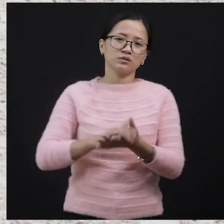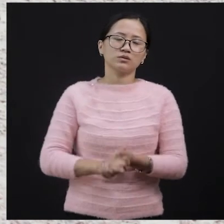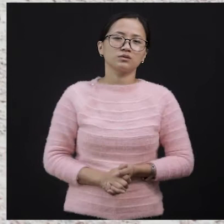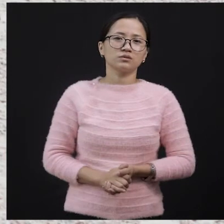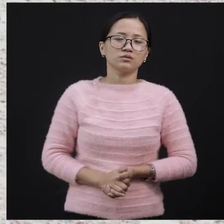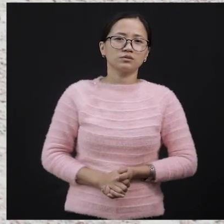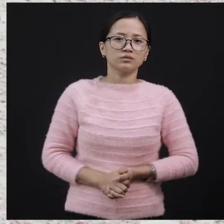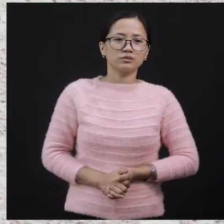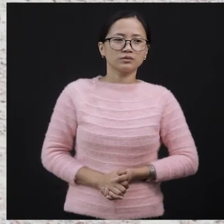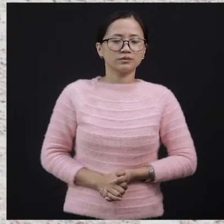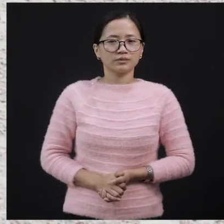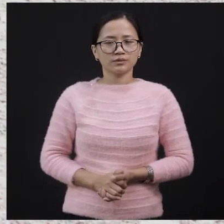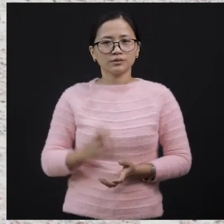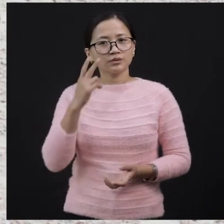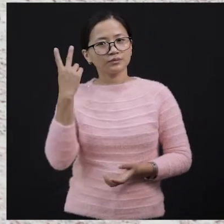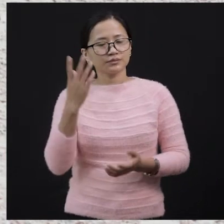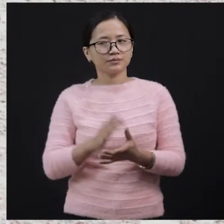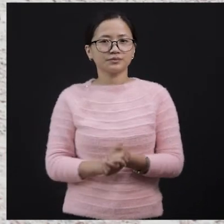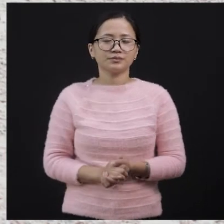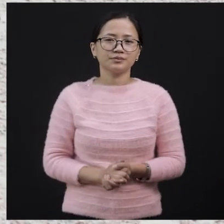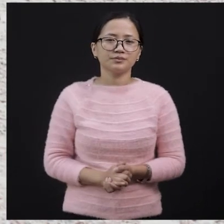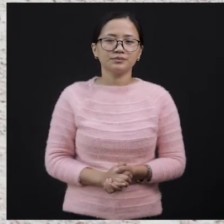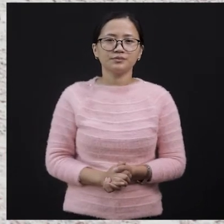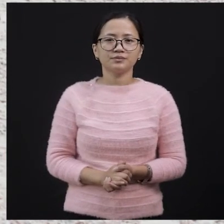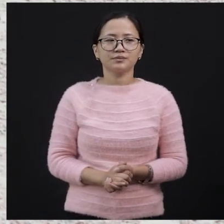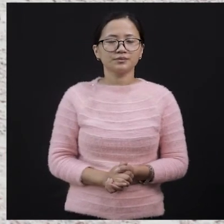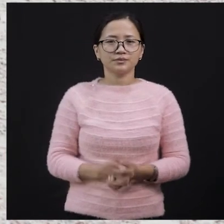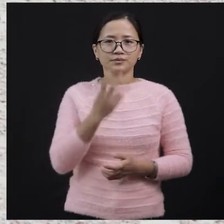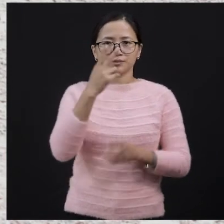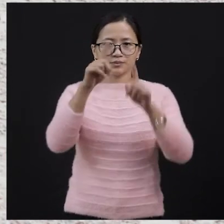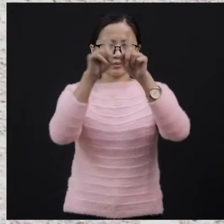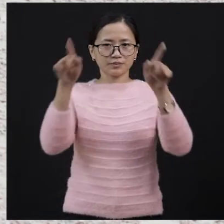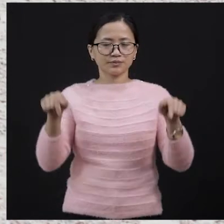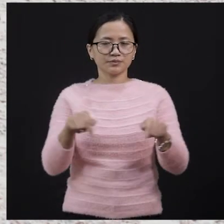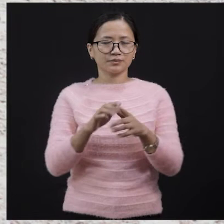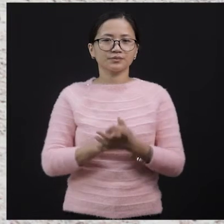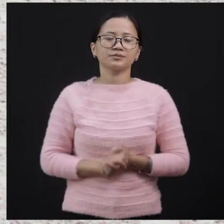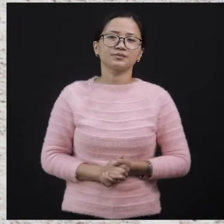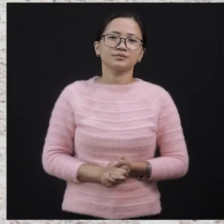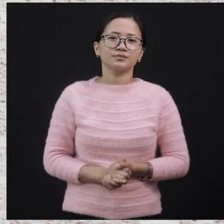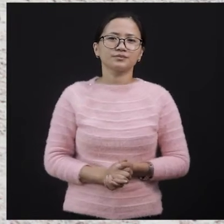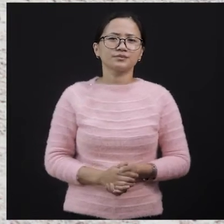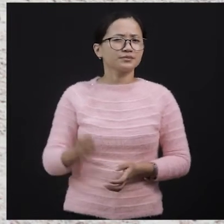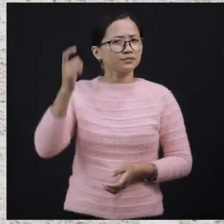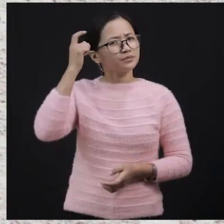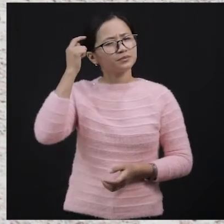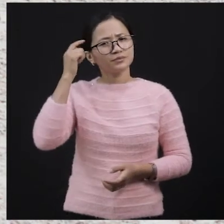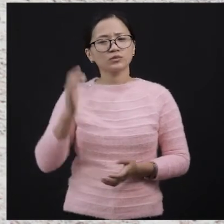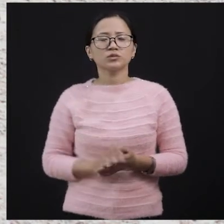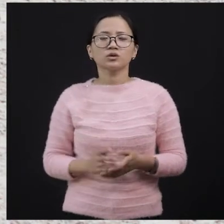the light which is traveling in a straight line, a shadow is formed. But did you